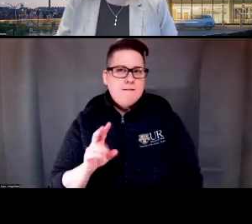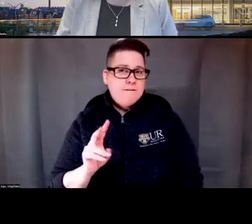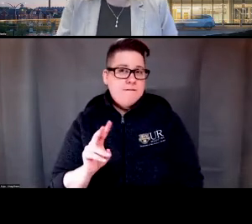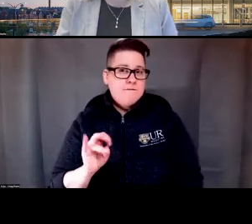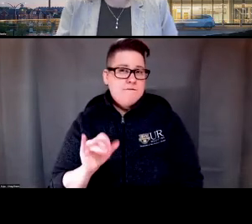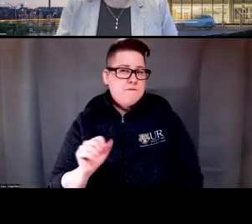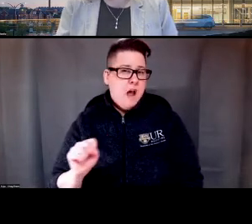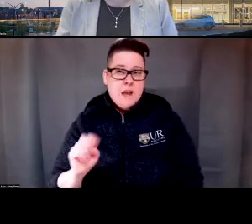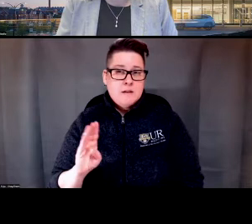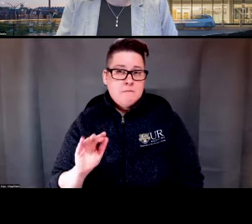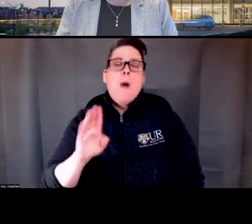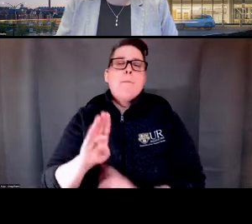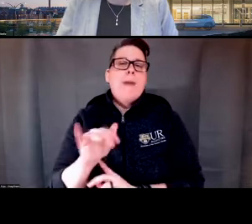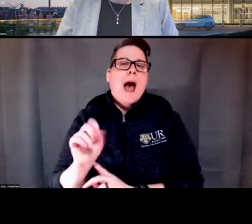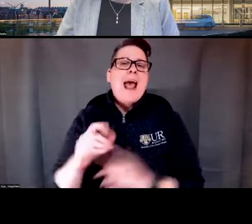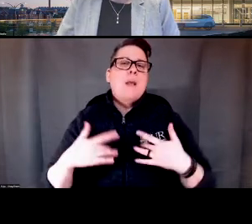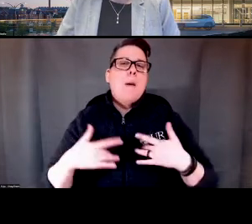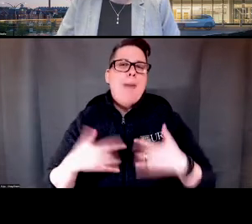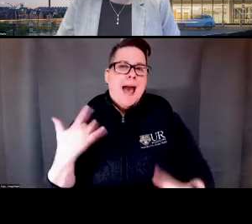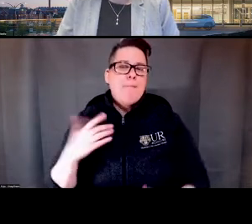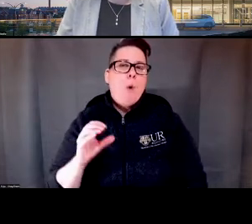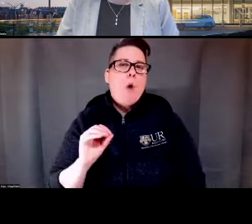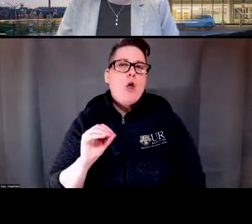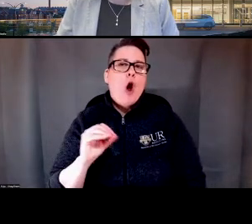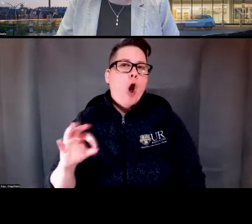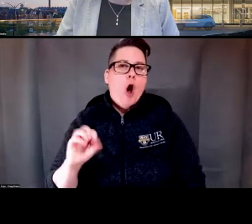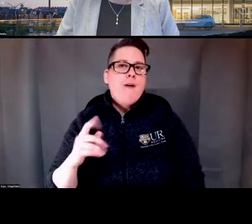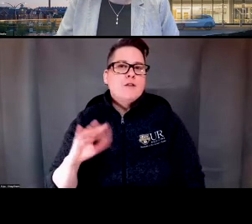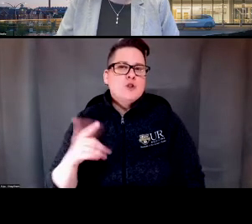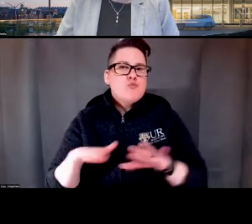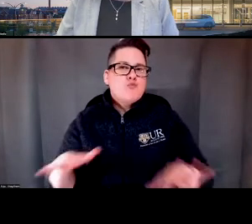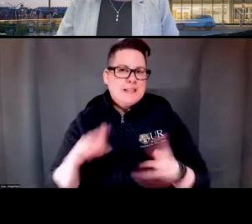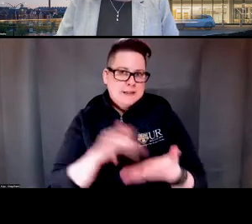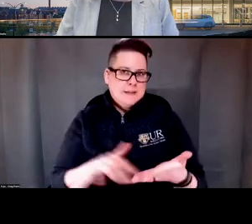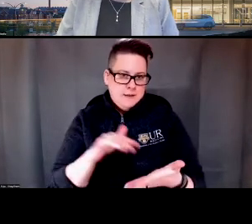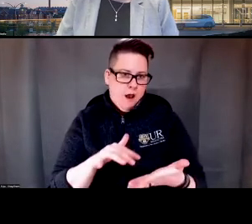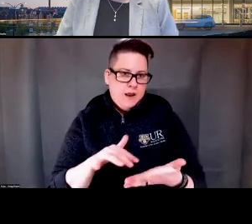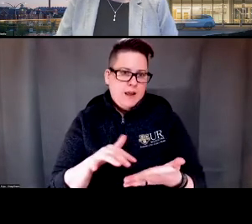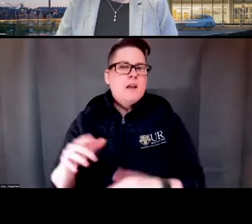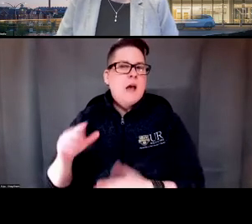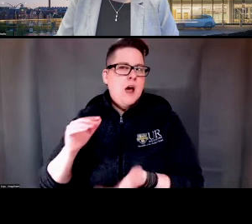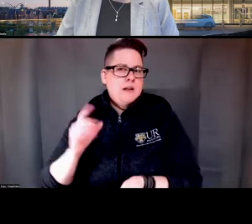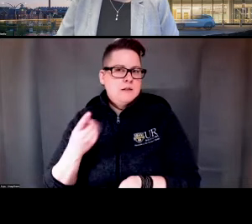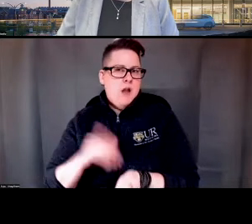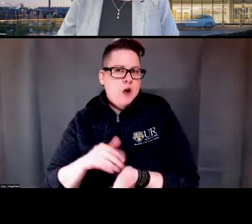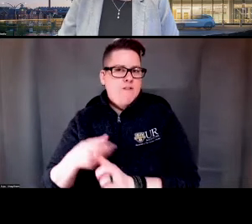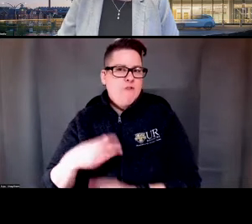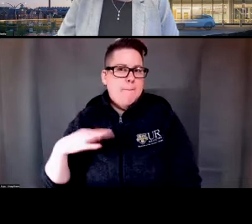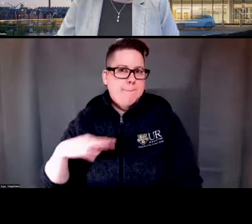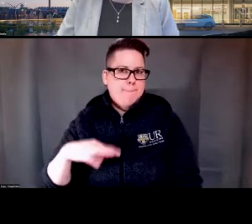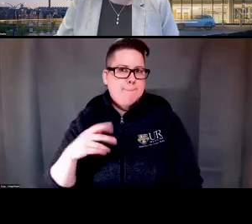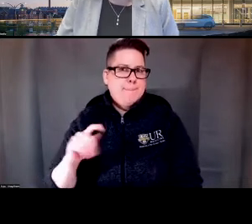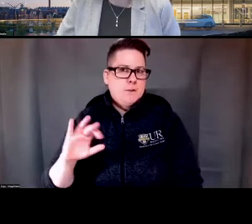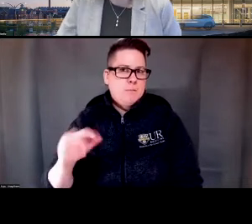is the bipolar offspring study that Dr. Bermerher from Pittsburgh was the